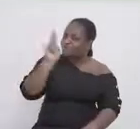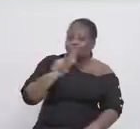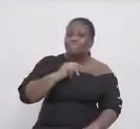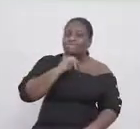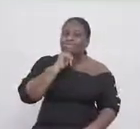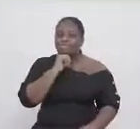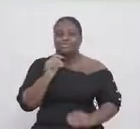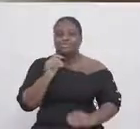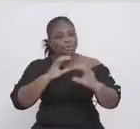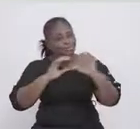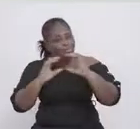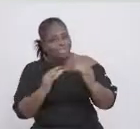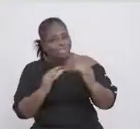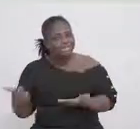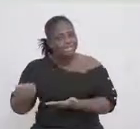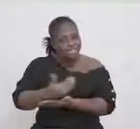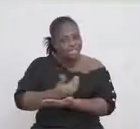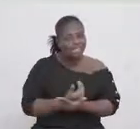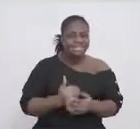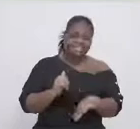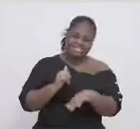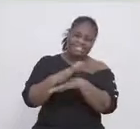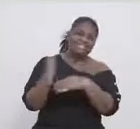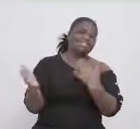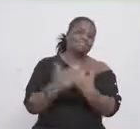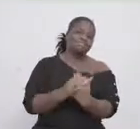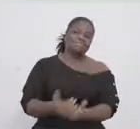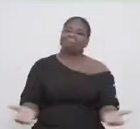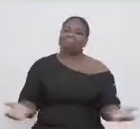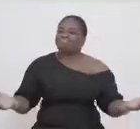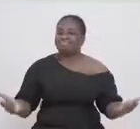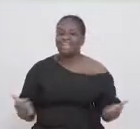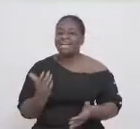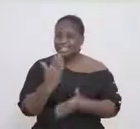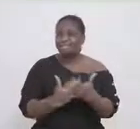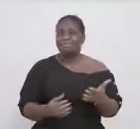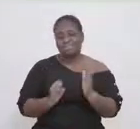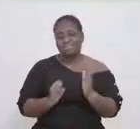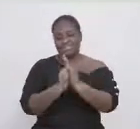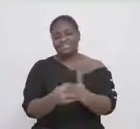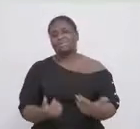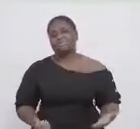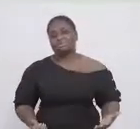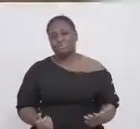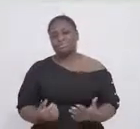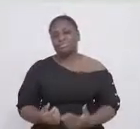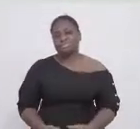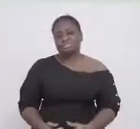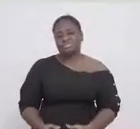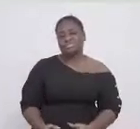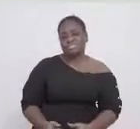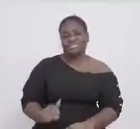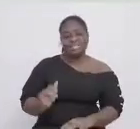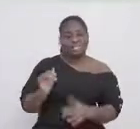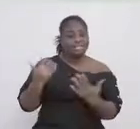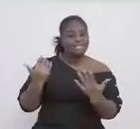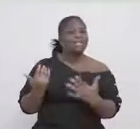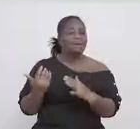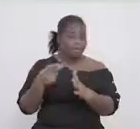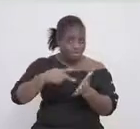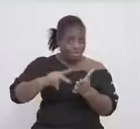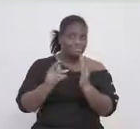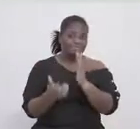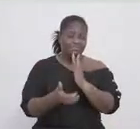to communicate, collect data, analyze it, and send it back. So these are some of the examples of, you know, the initial impact of